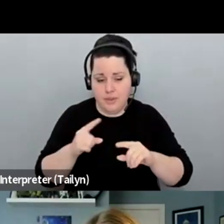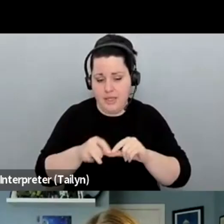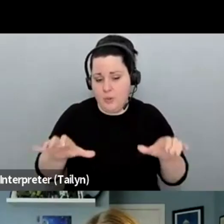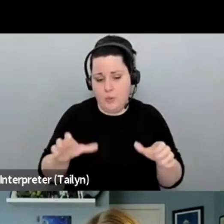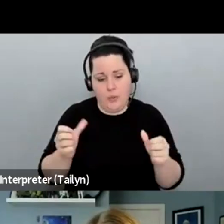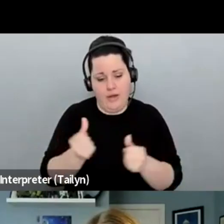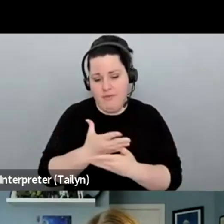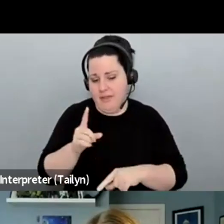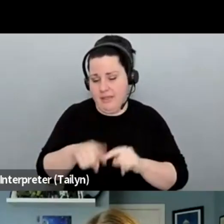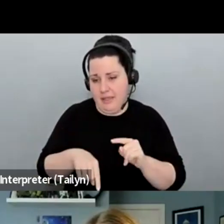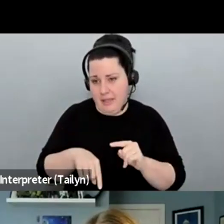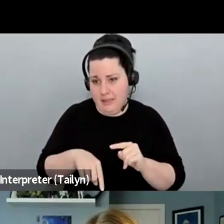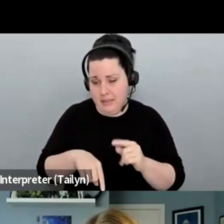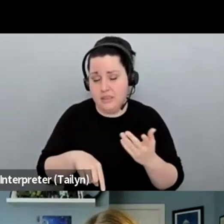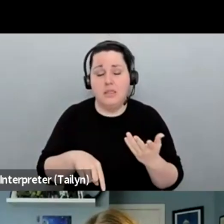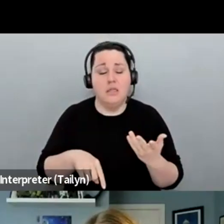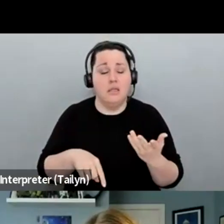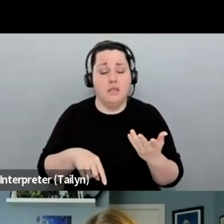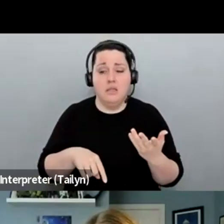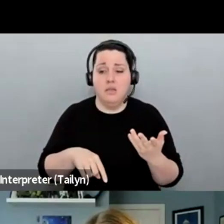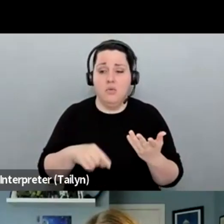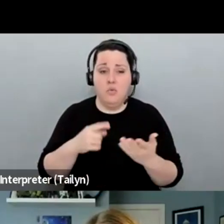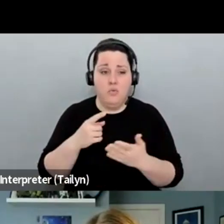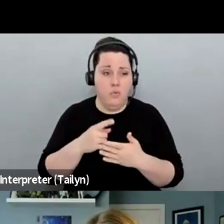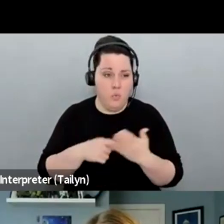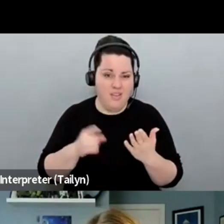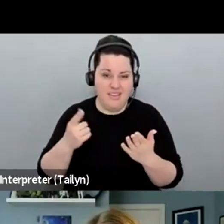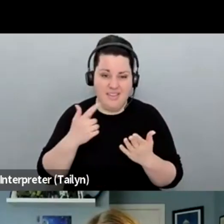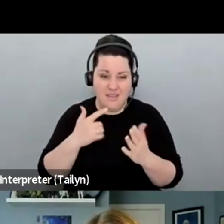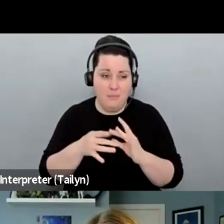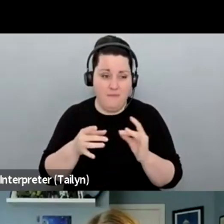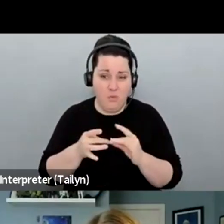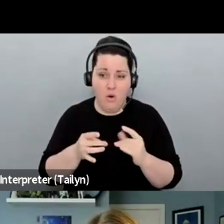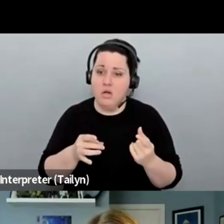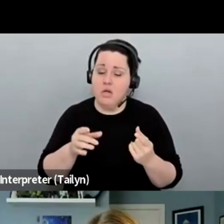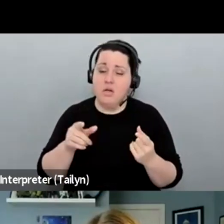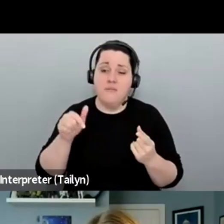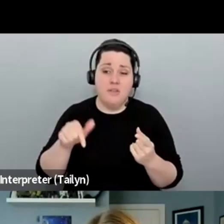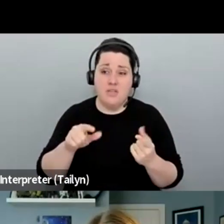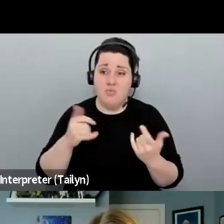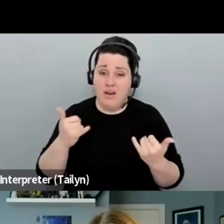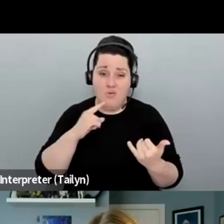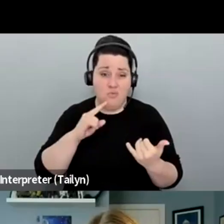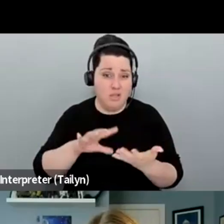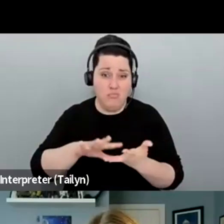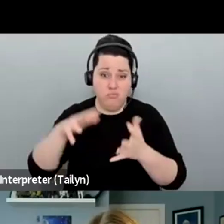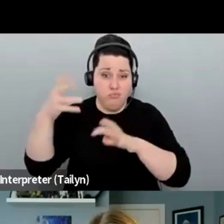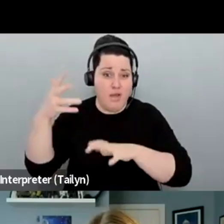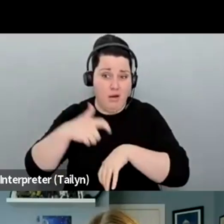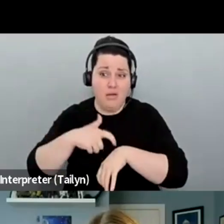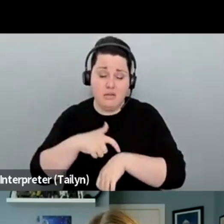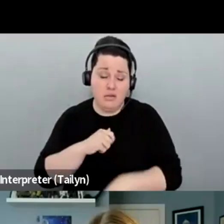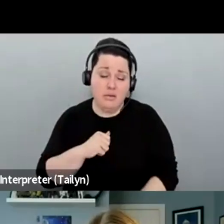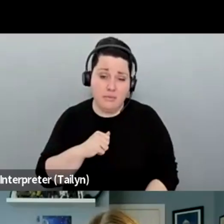everything as an organization. And I think to what Carson was saying earlier, this is a very chaotic time.